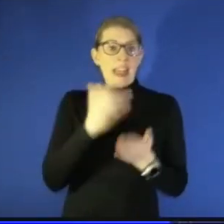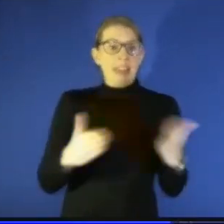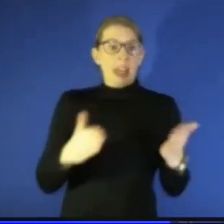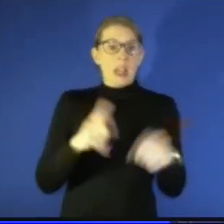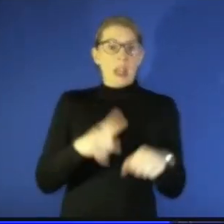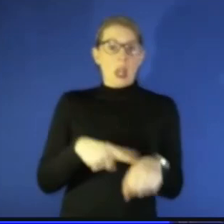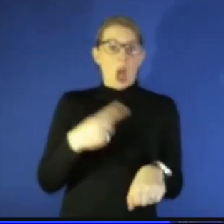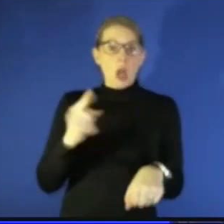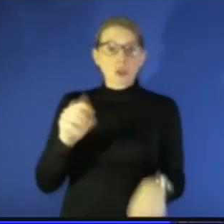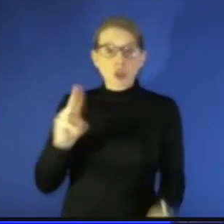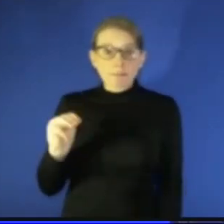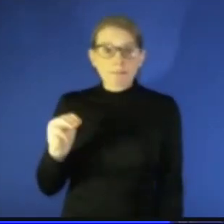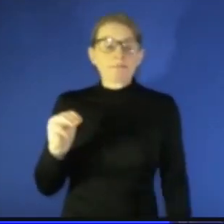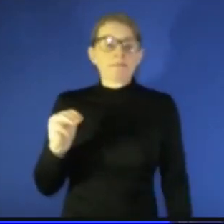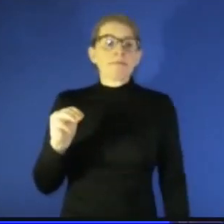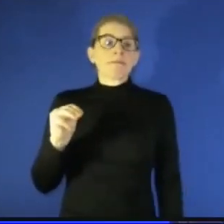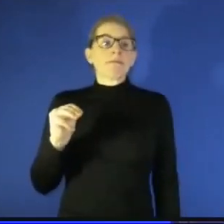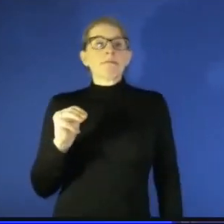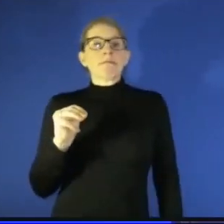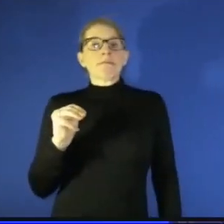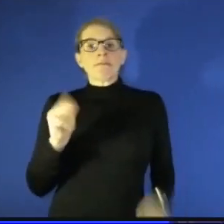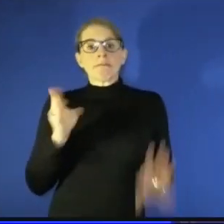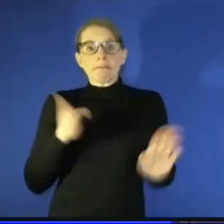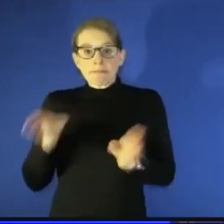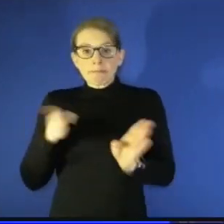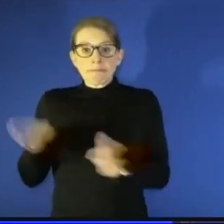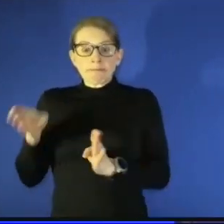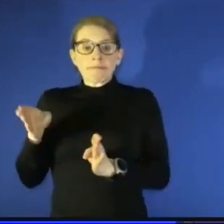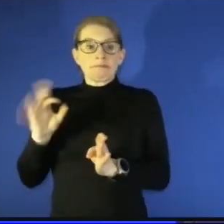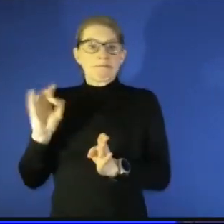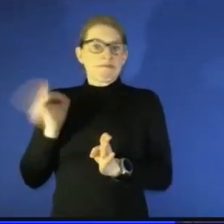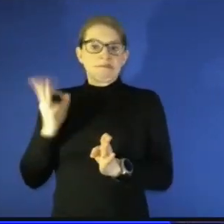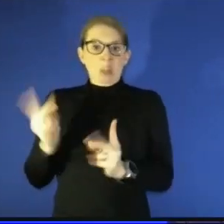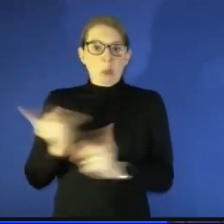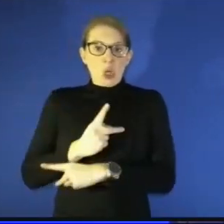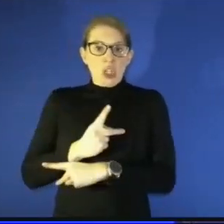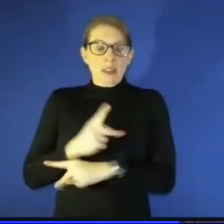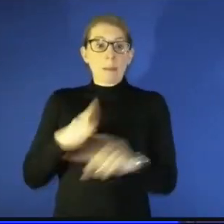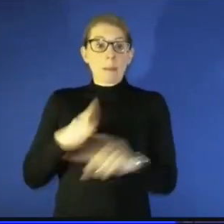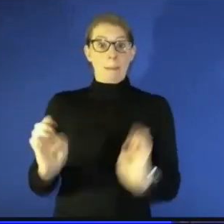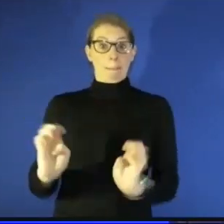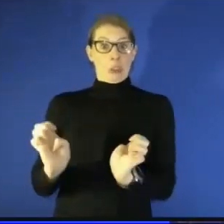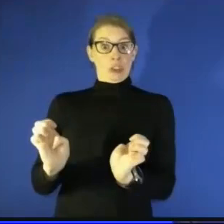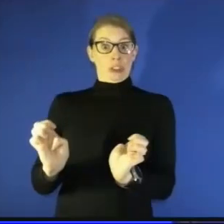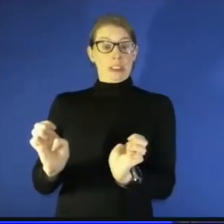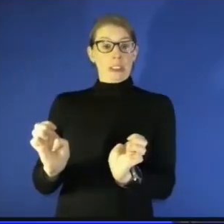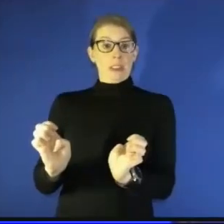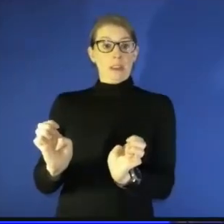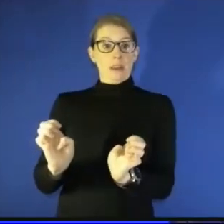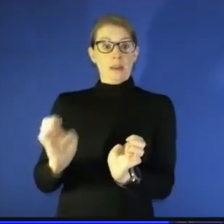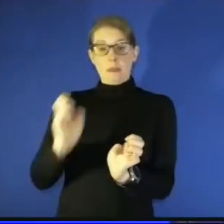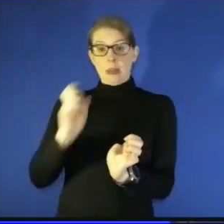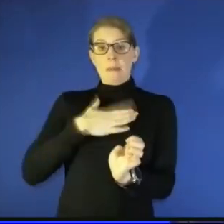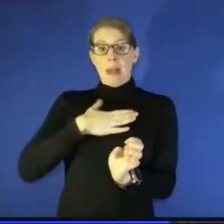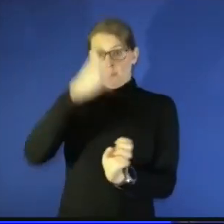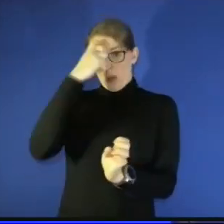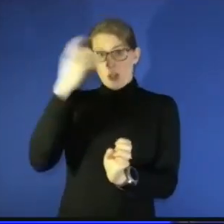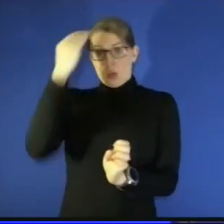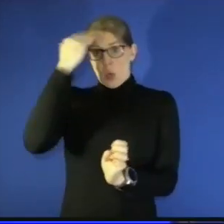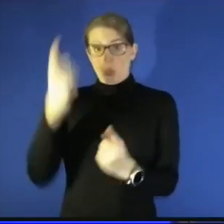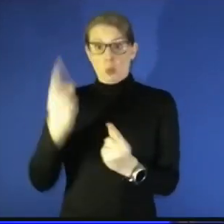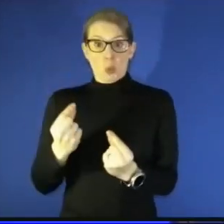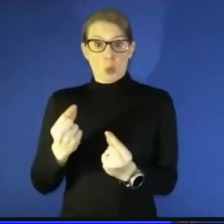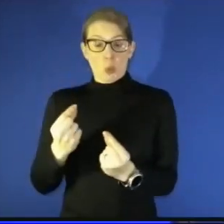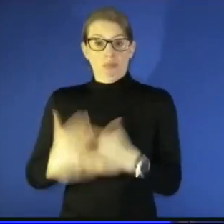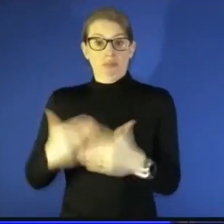long-term planning, I'm the worst at. But in an emergency, it knows what to do, and over time, I